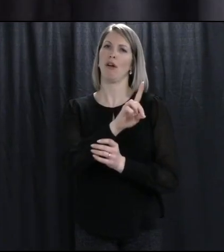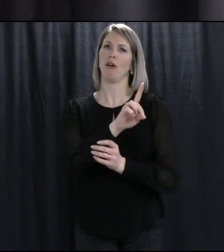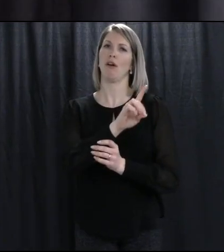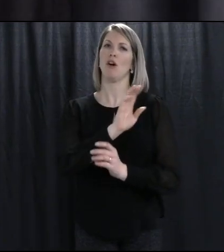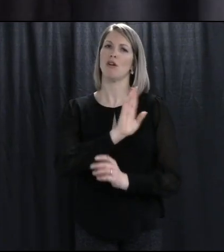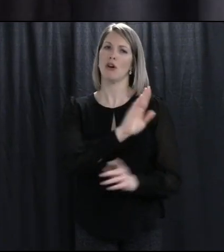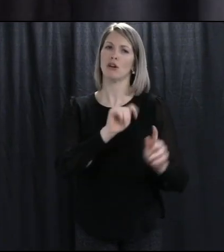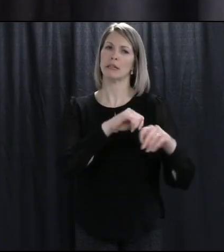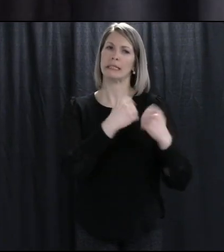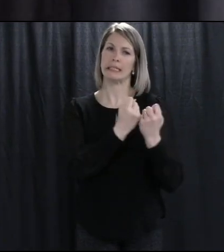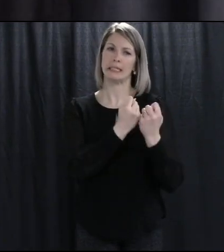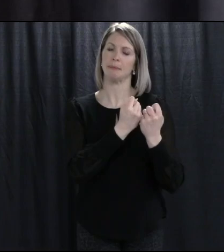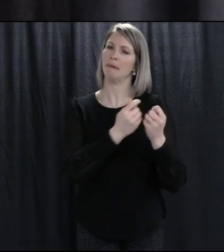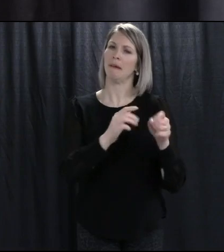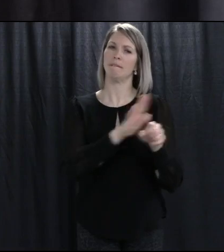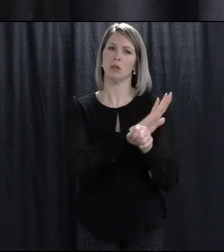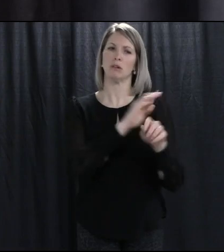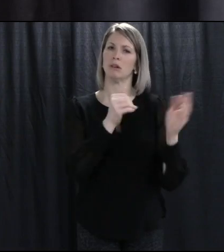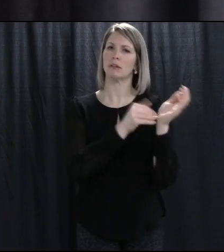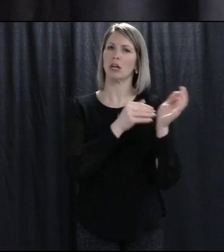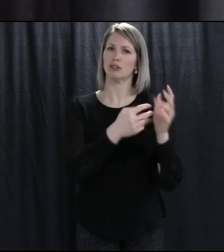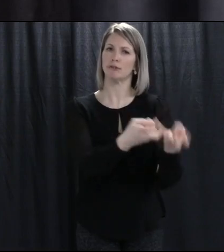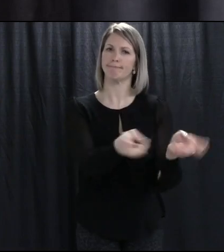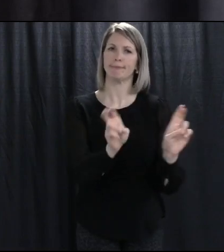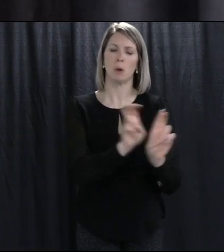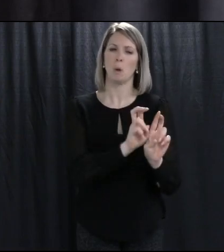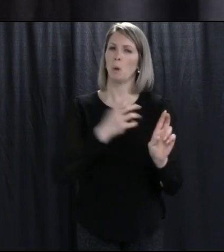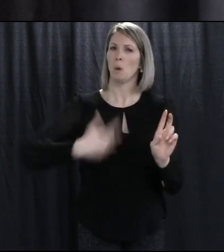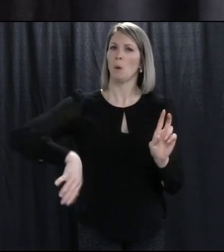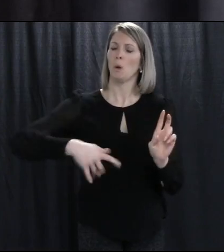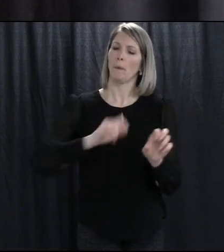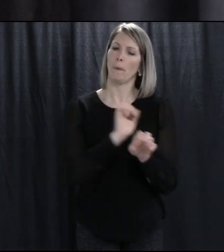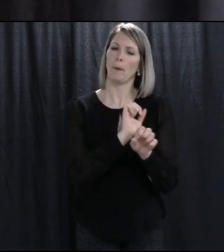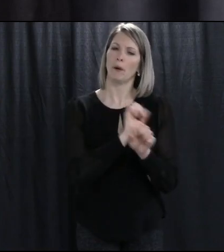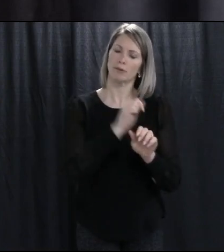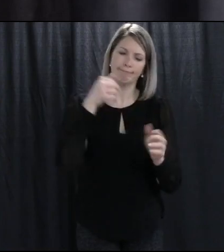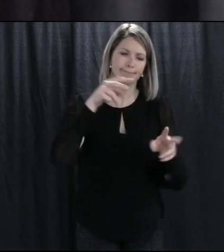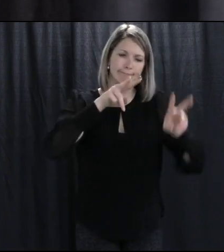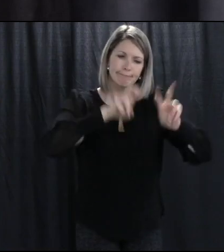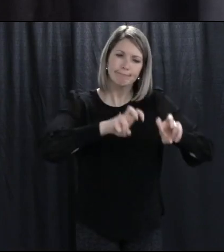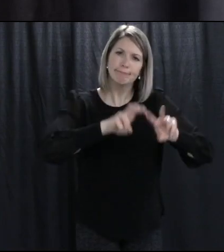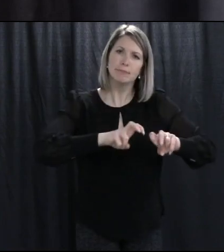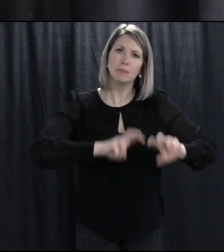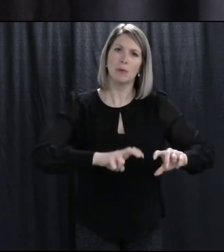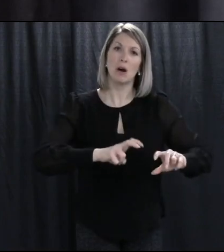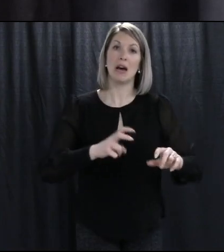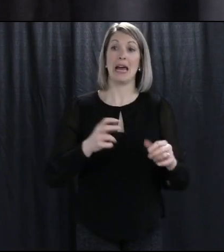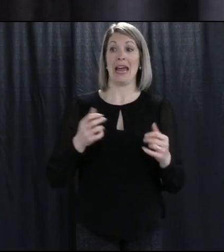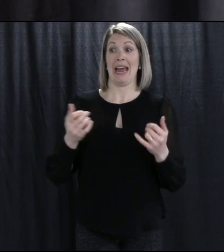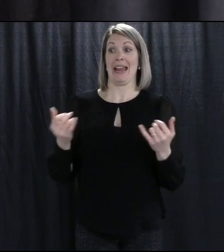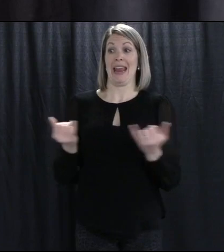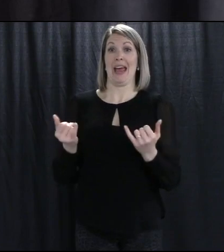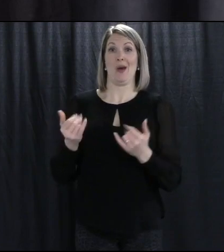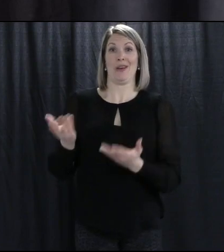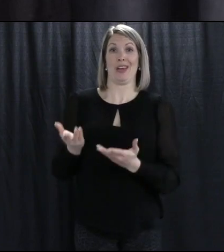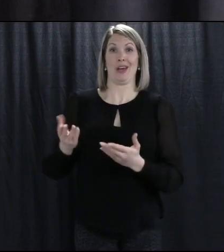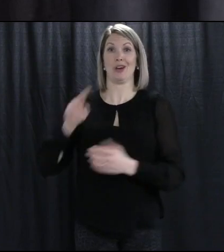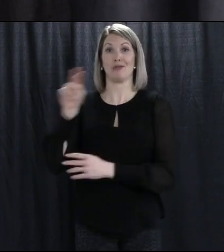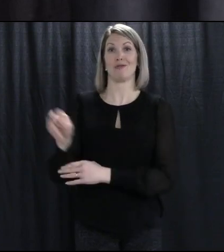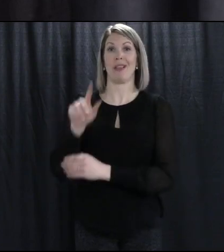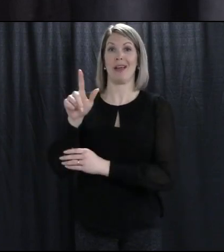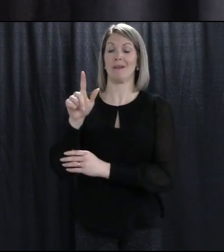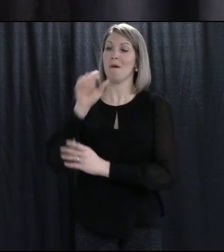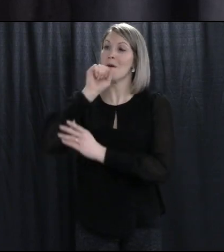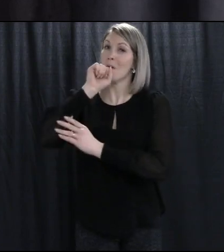doctors. You may recall in 2018, we went from having the oldest public health legislation in Canada to some